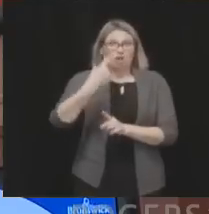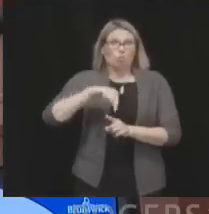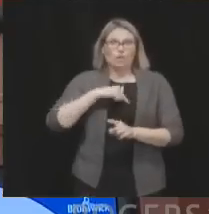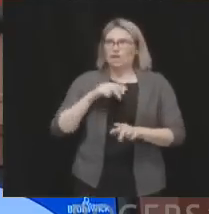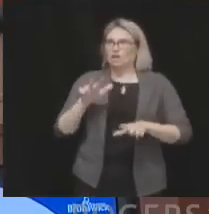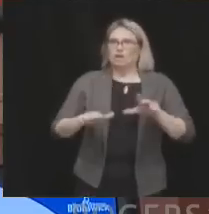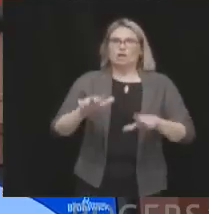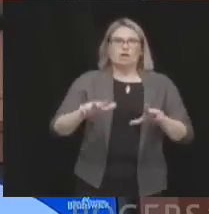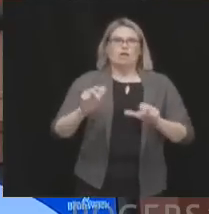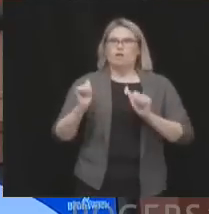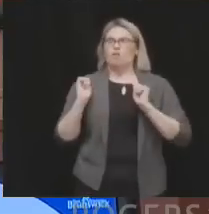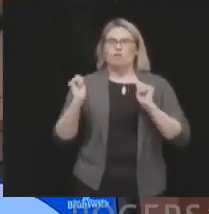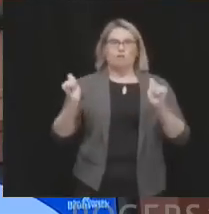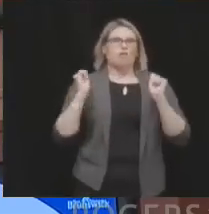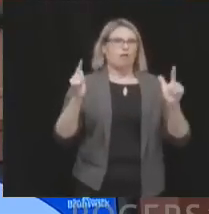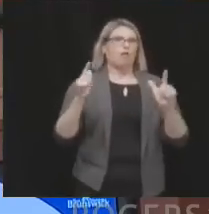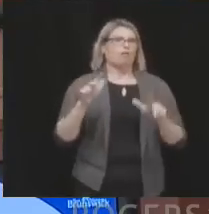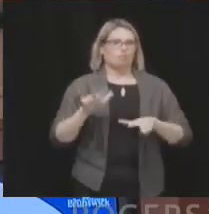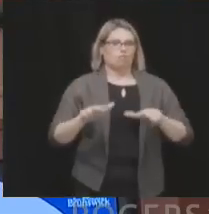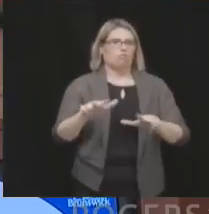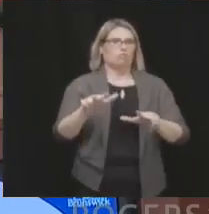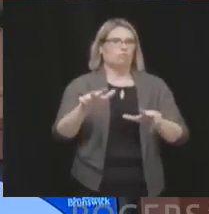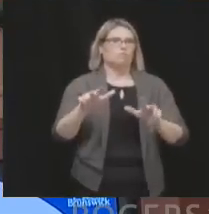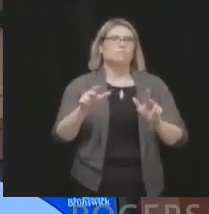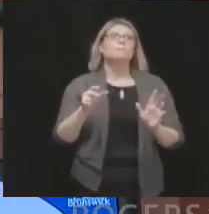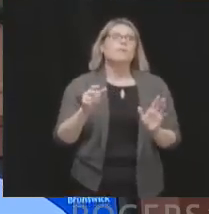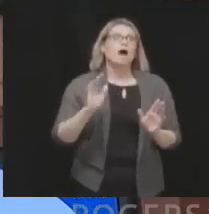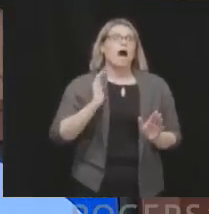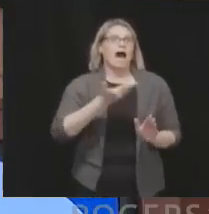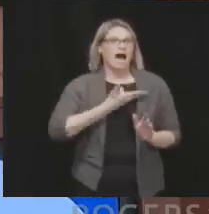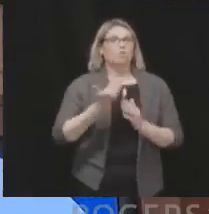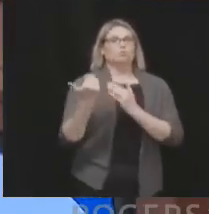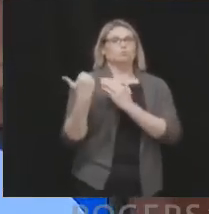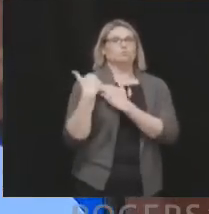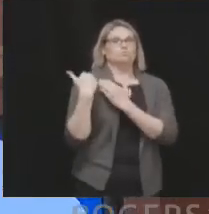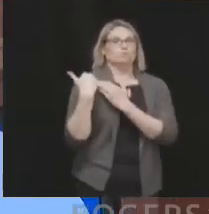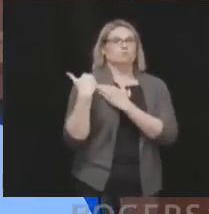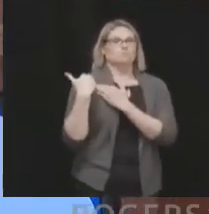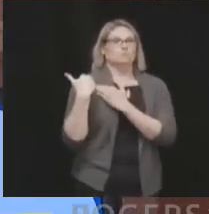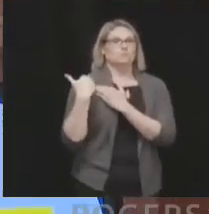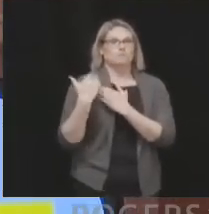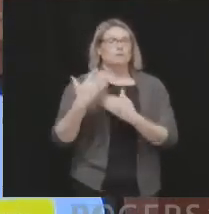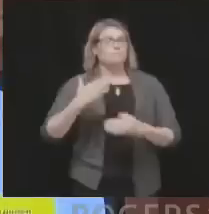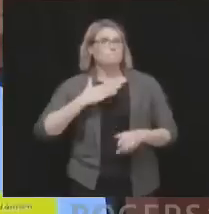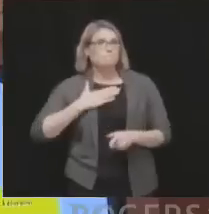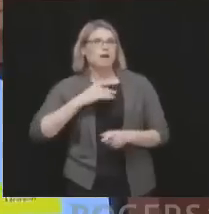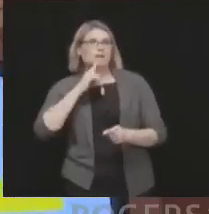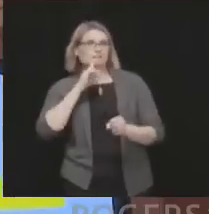whole. Thank you, everyone. Thank you, Andrew Waugh. Silas Brown, Global News.